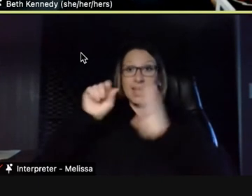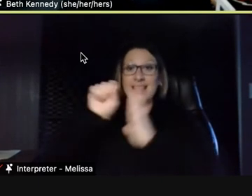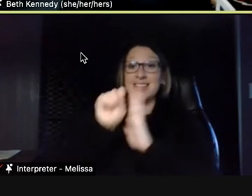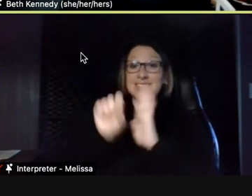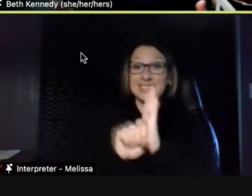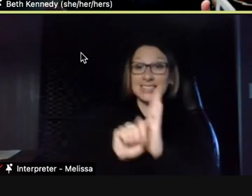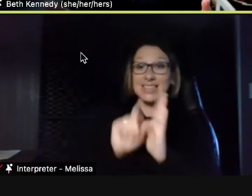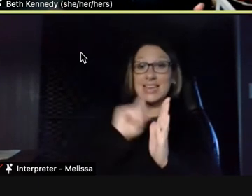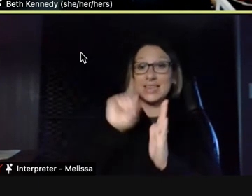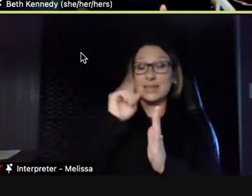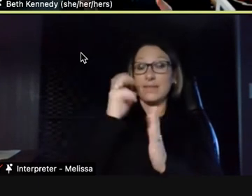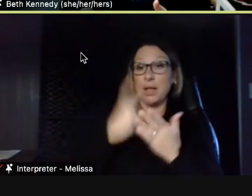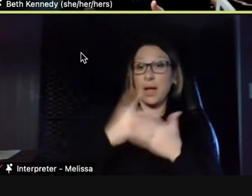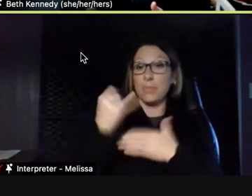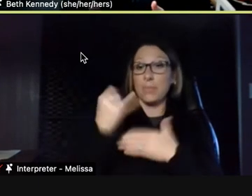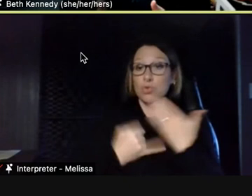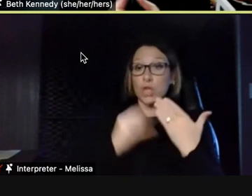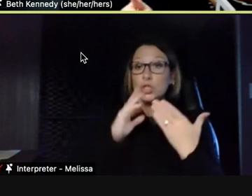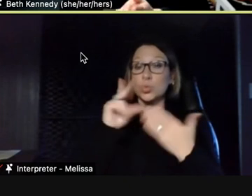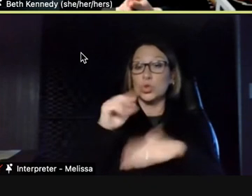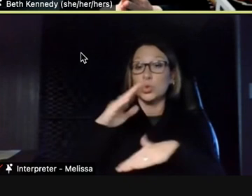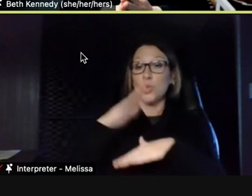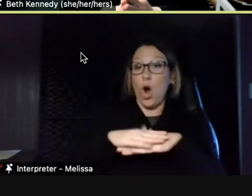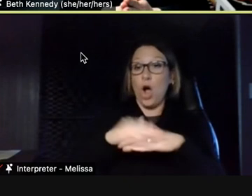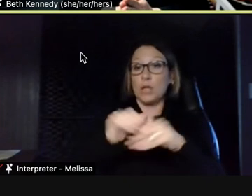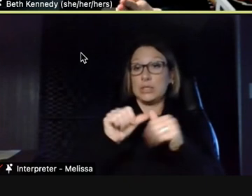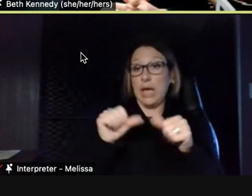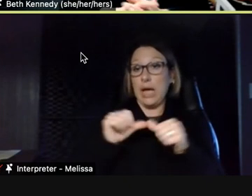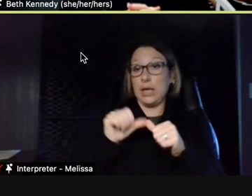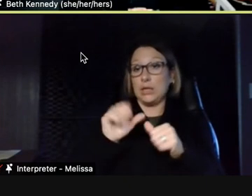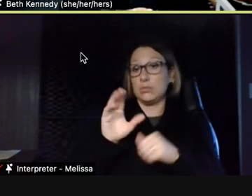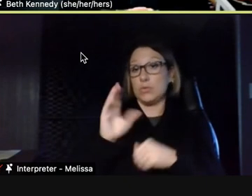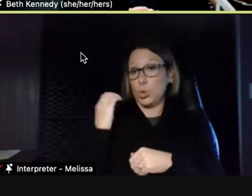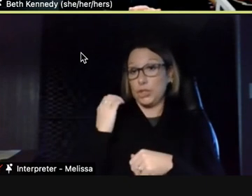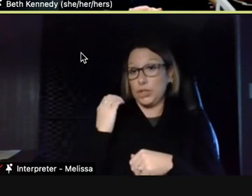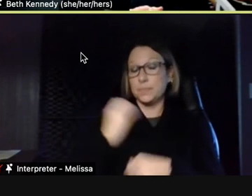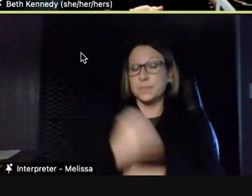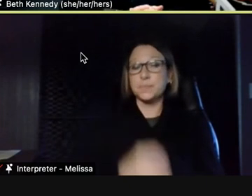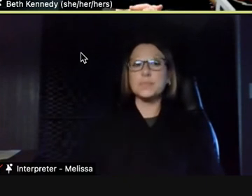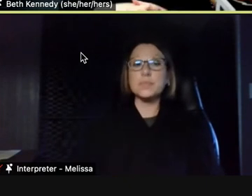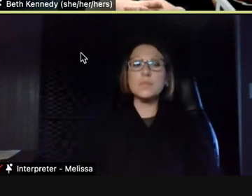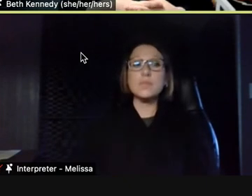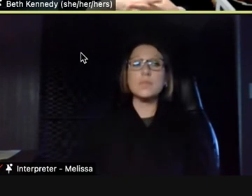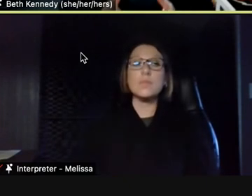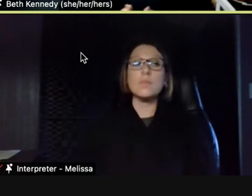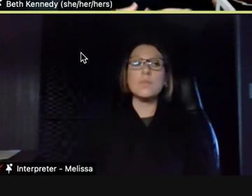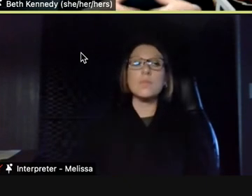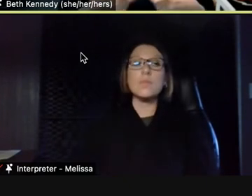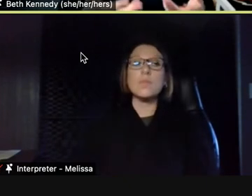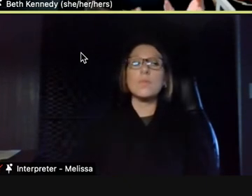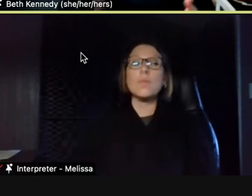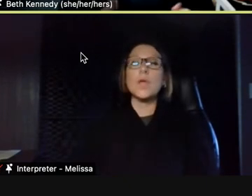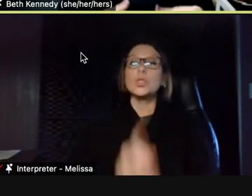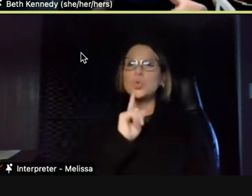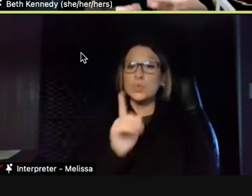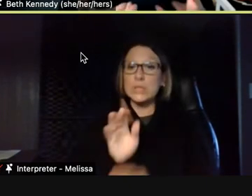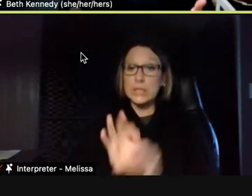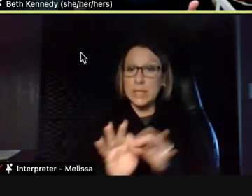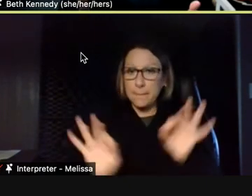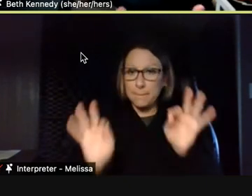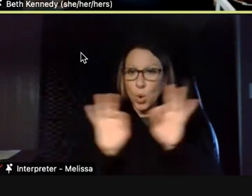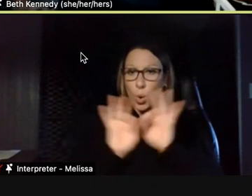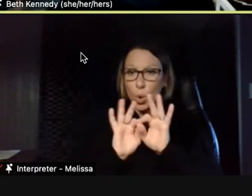Project does the on-site coaching. And it's really important as the interveners learning these new